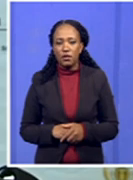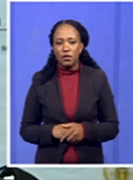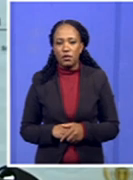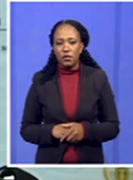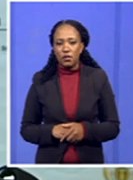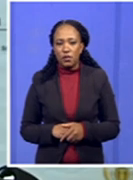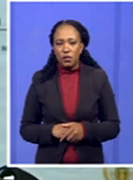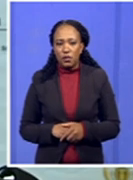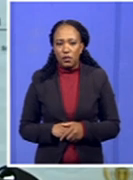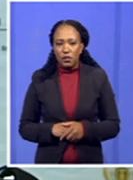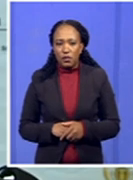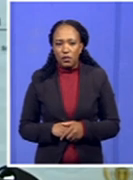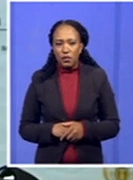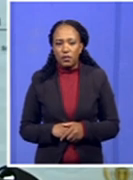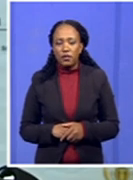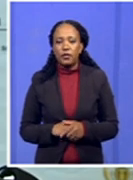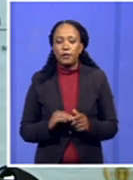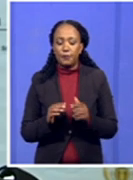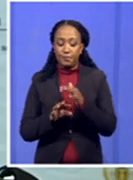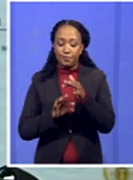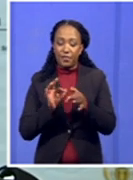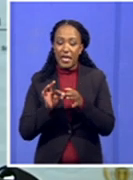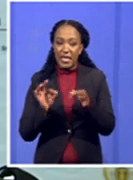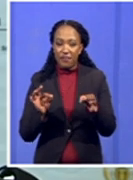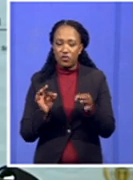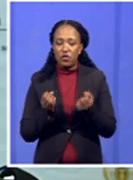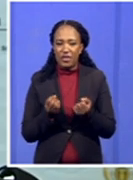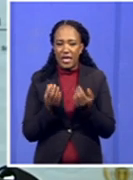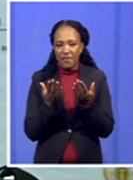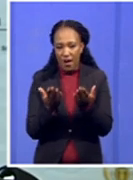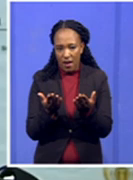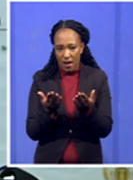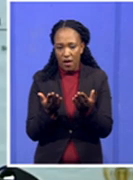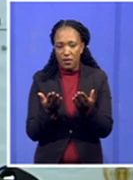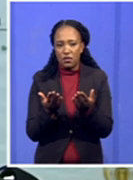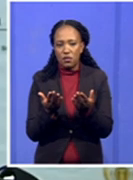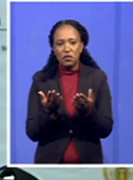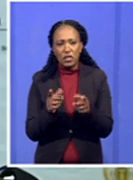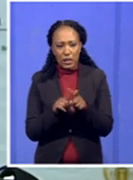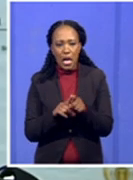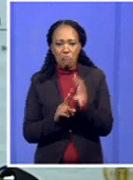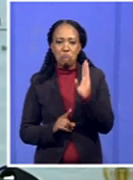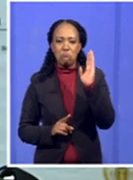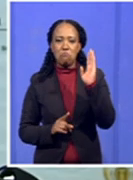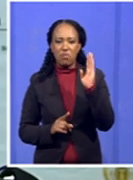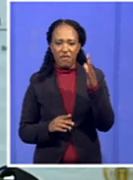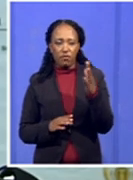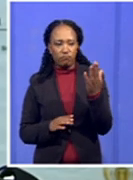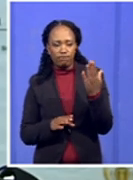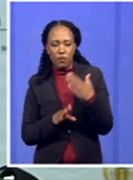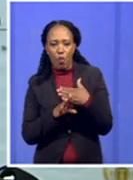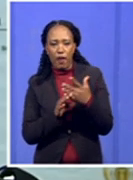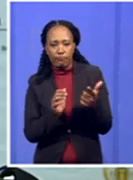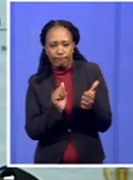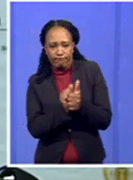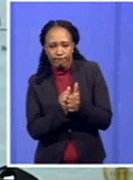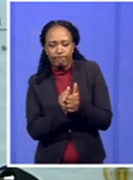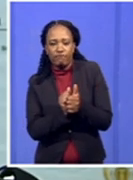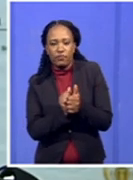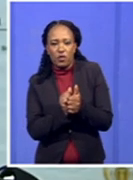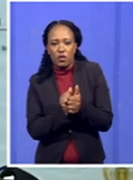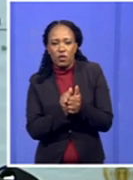the gift of the givers has also come forward to work with us to make sure that the